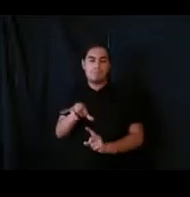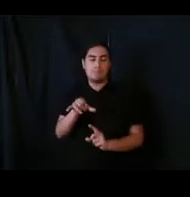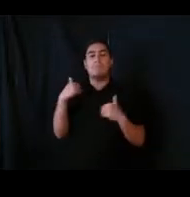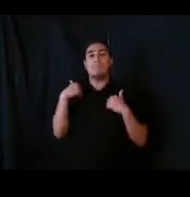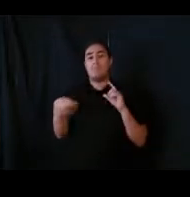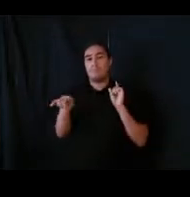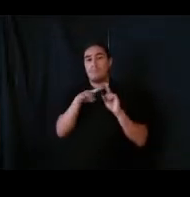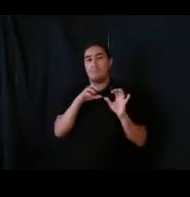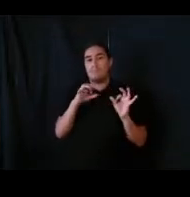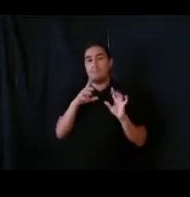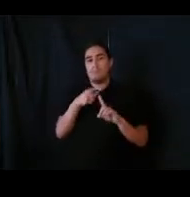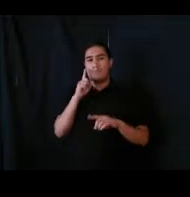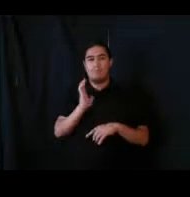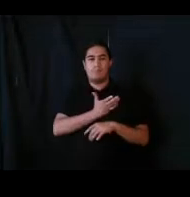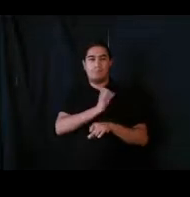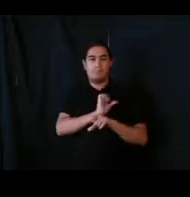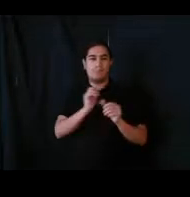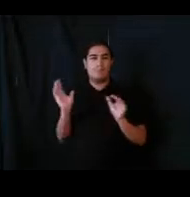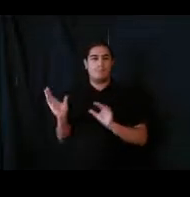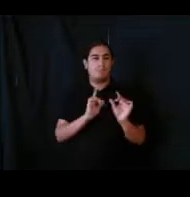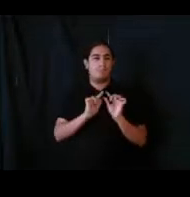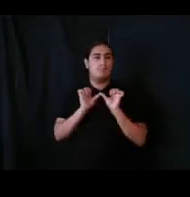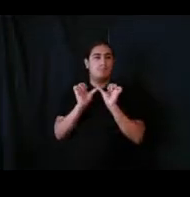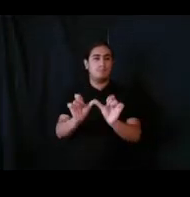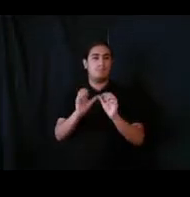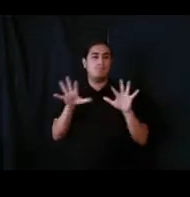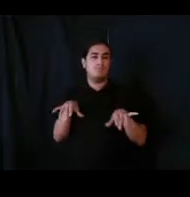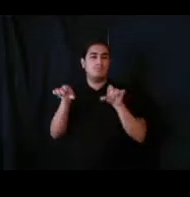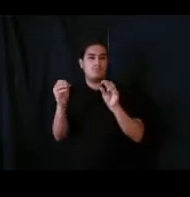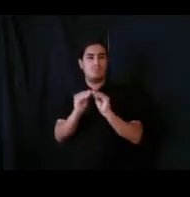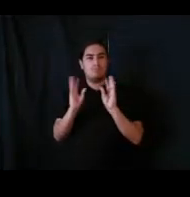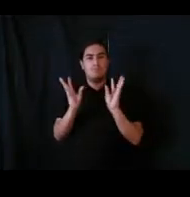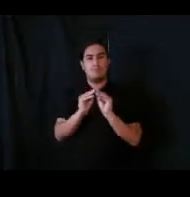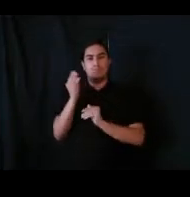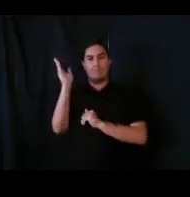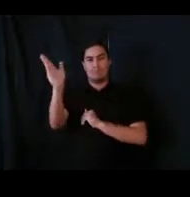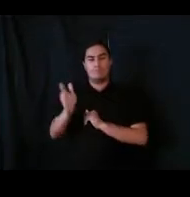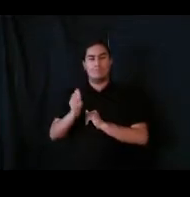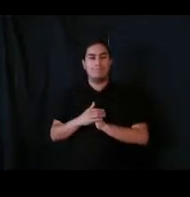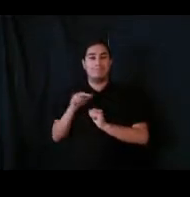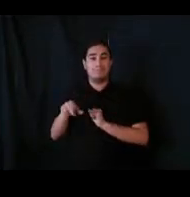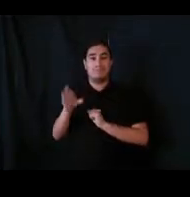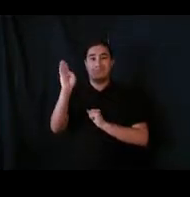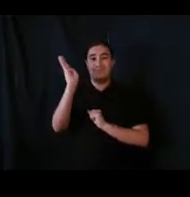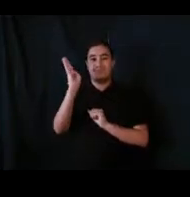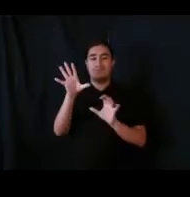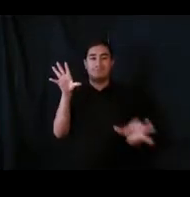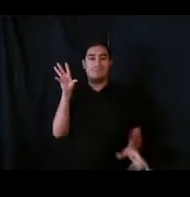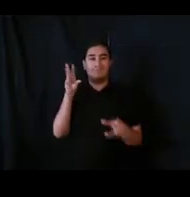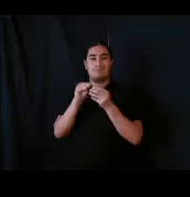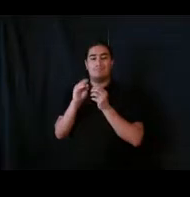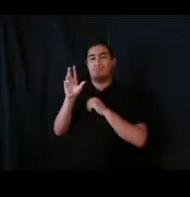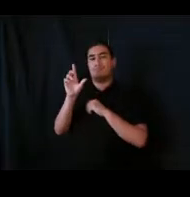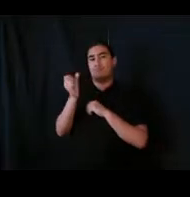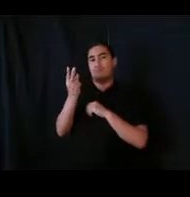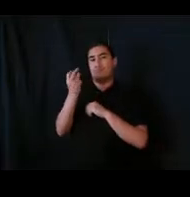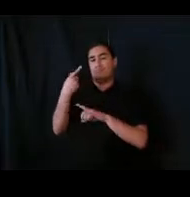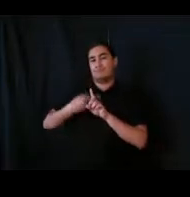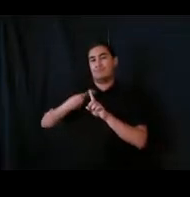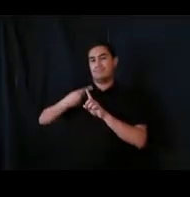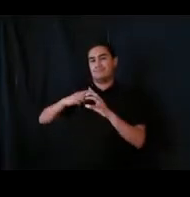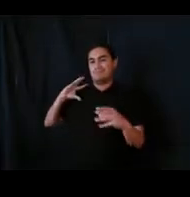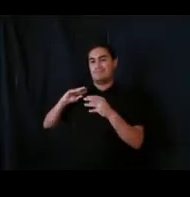feedback for our efforts and we plan to continue to host similar sessions in the future this presentation is the culmination of over 12 months of